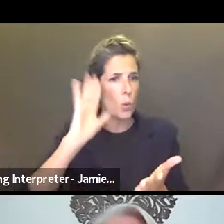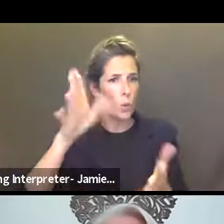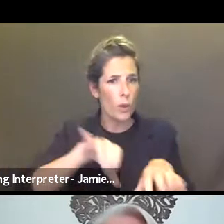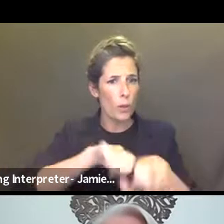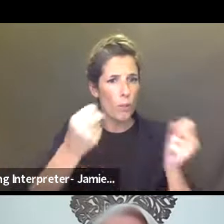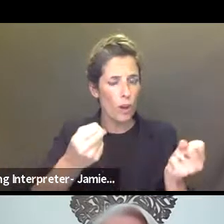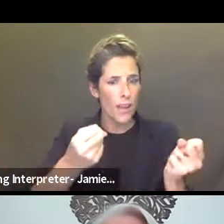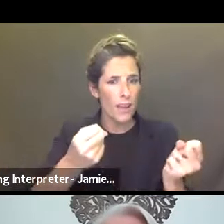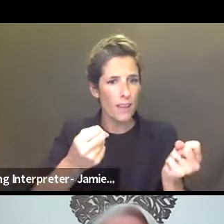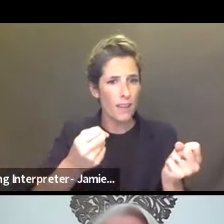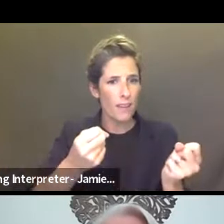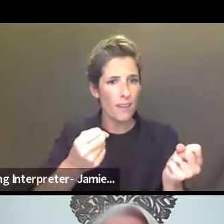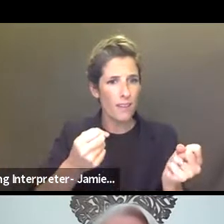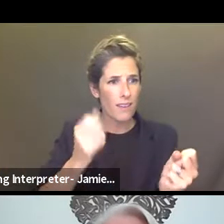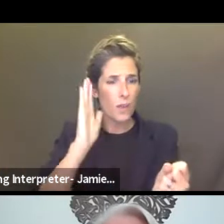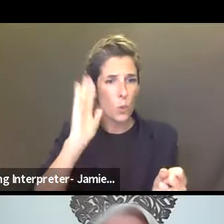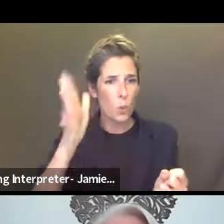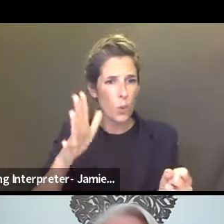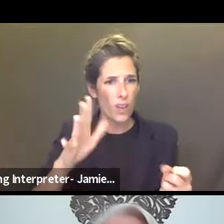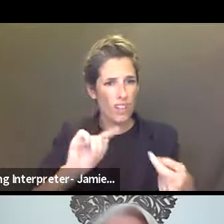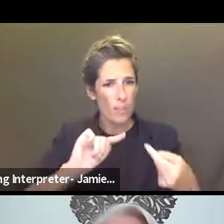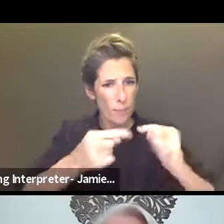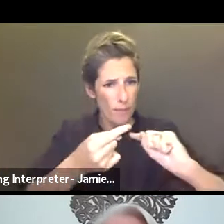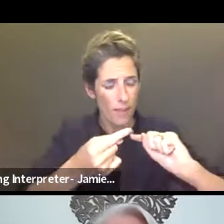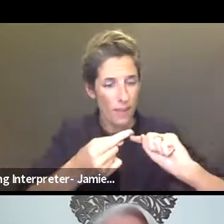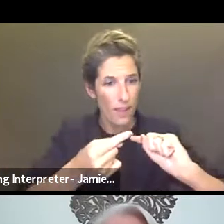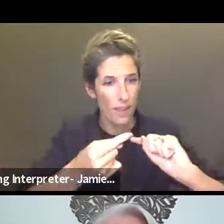is unique, and how it comes back together